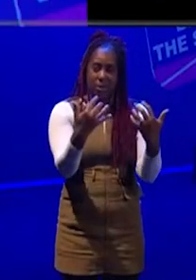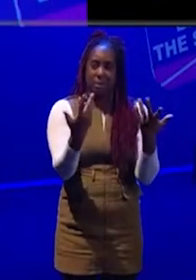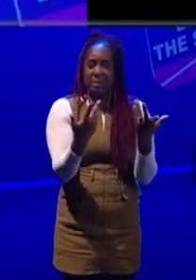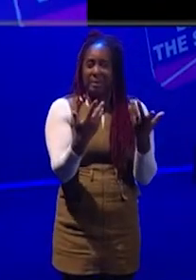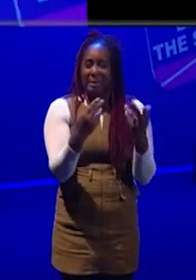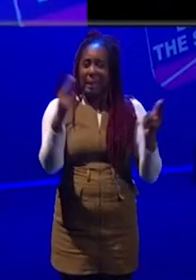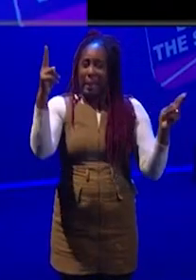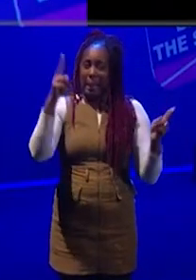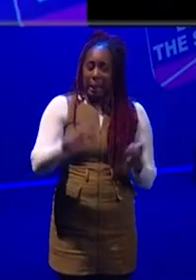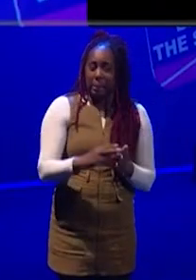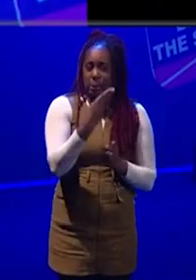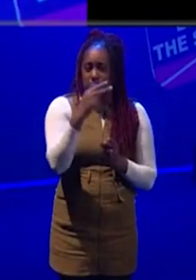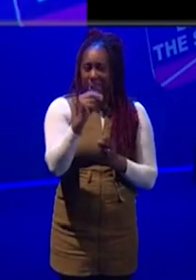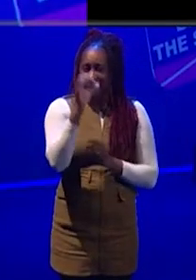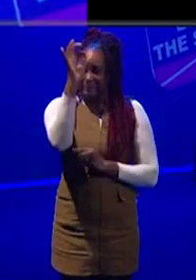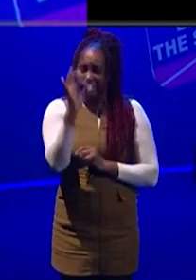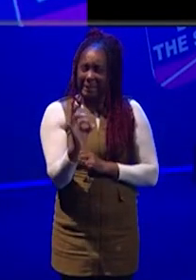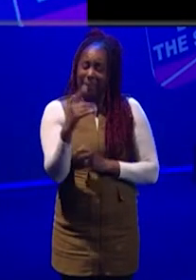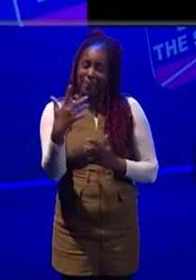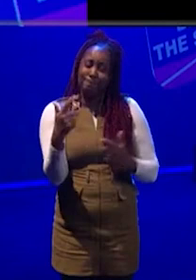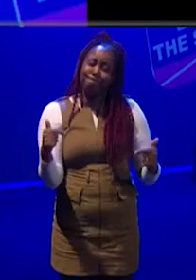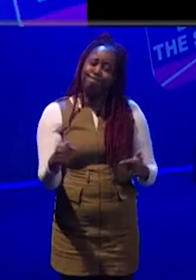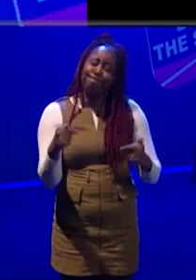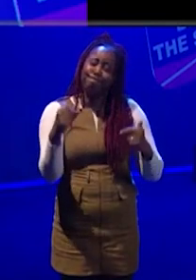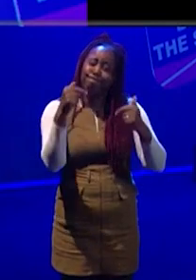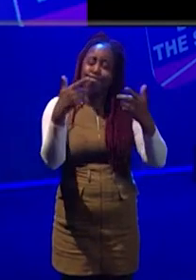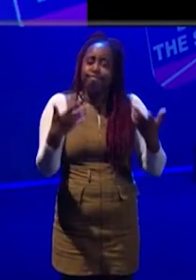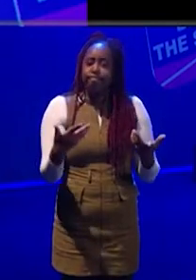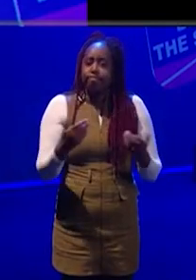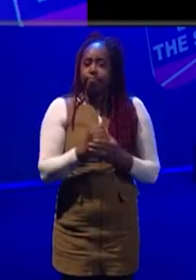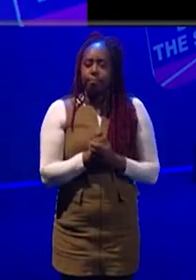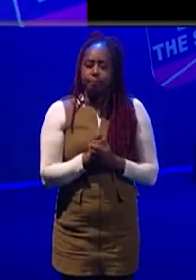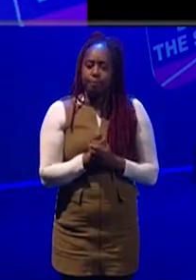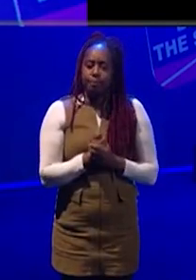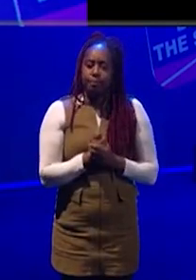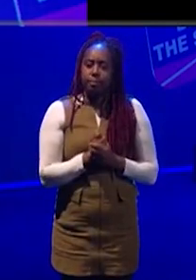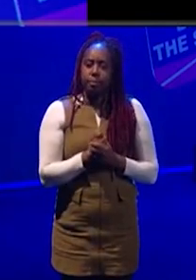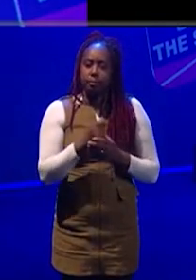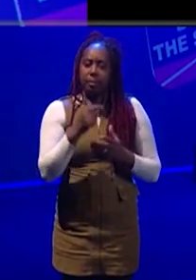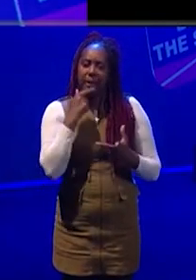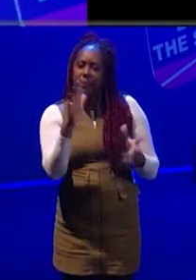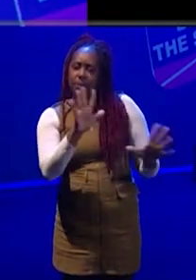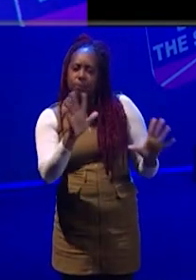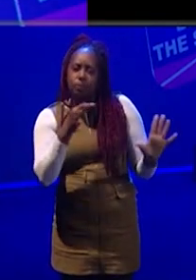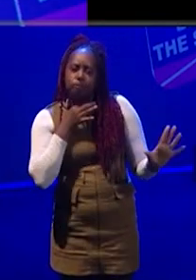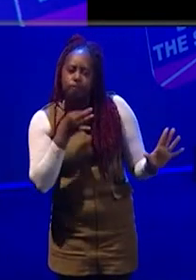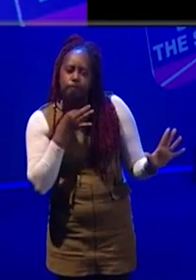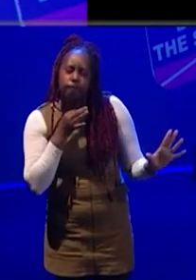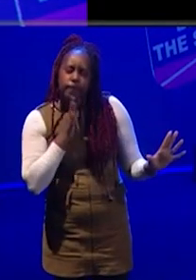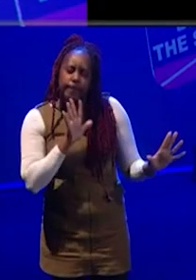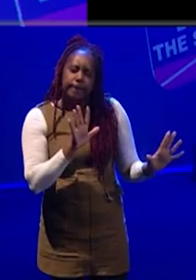apparently. So this is a challenge, and I think that there's obviously a temptation for